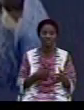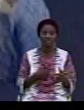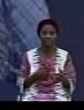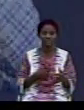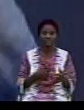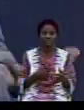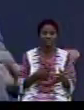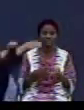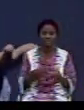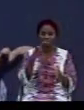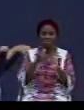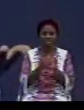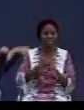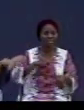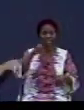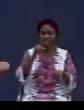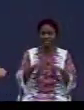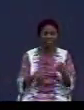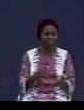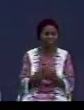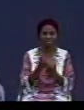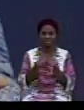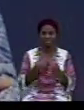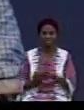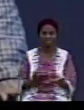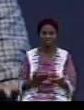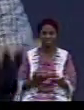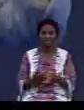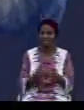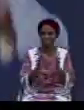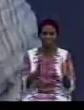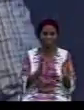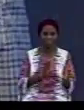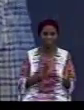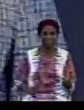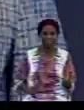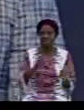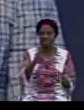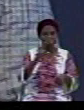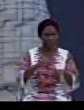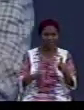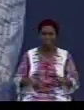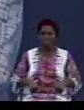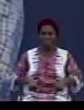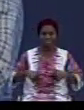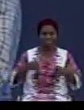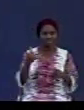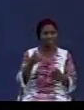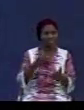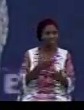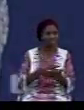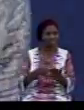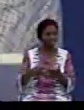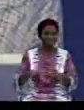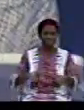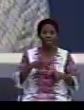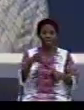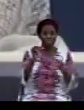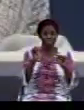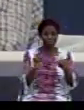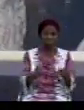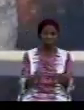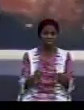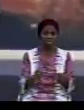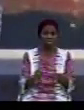I can't help it. Without Christ, you cannot live a righteous life. You can spend the